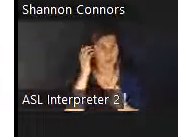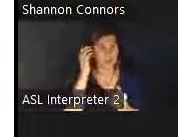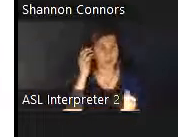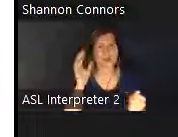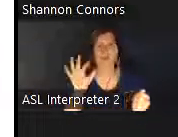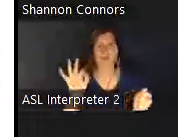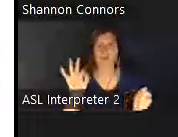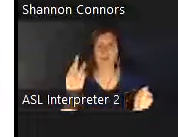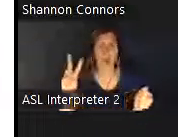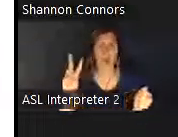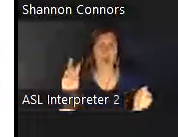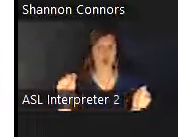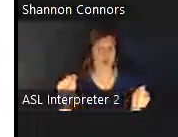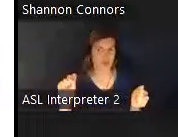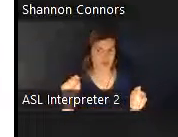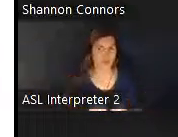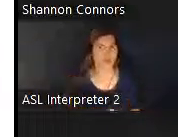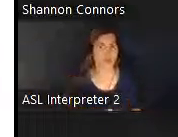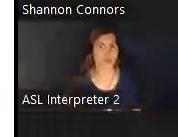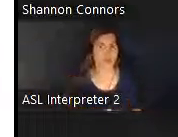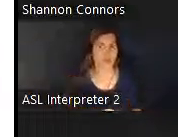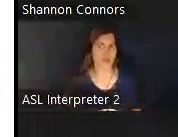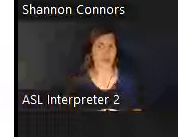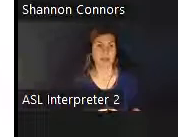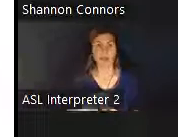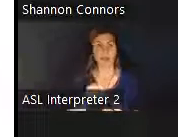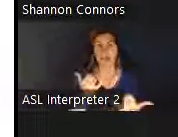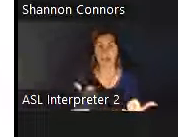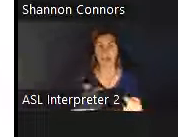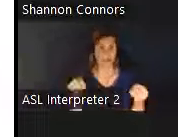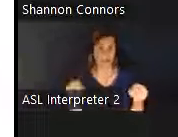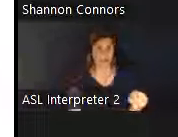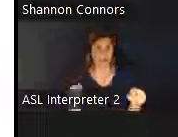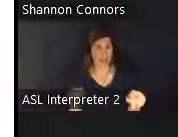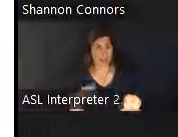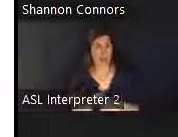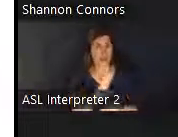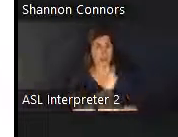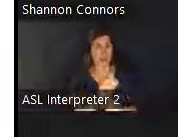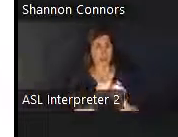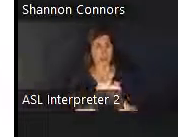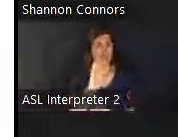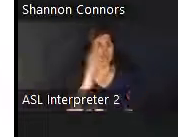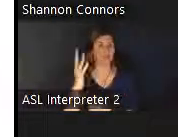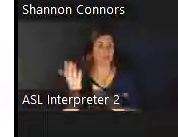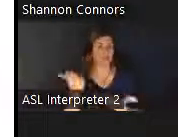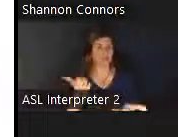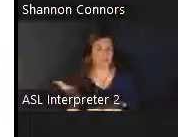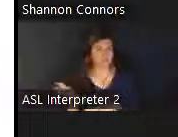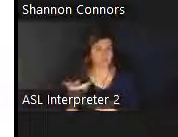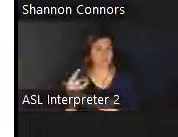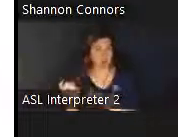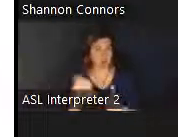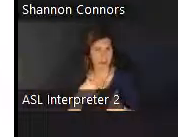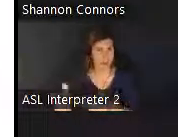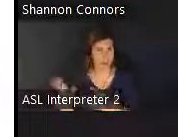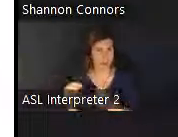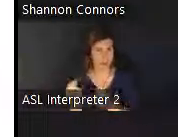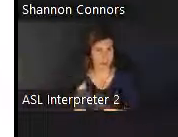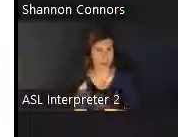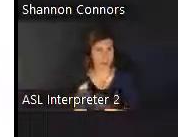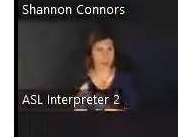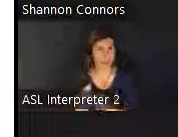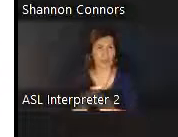Agencies. We're using this tool now with Forest Service project planning teams when they go through the formal